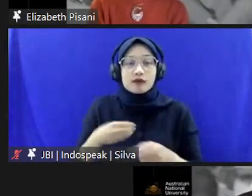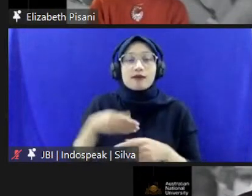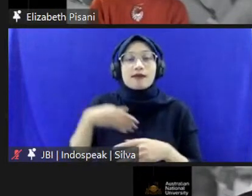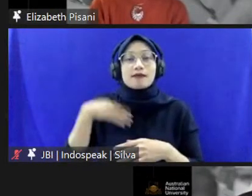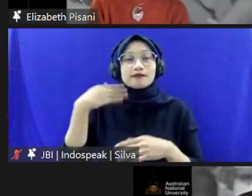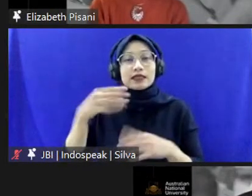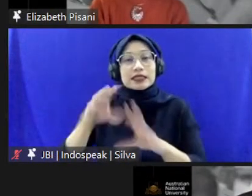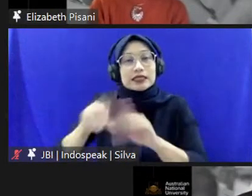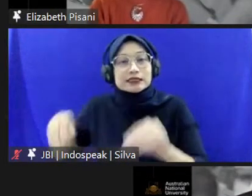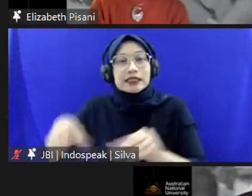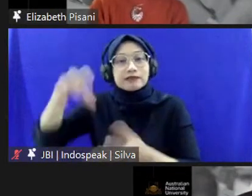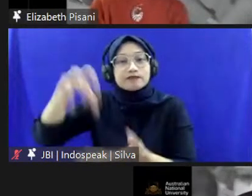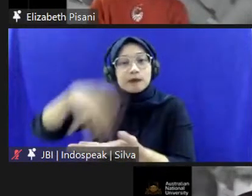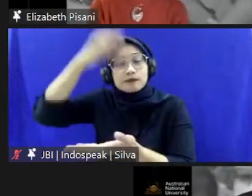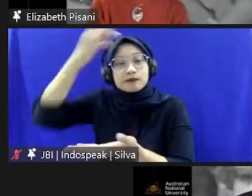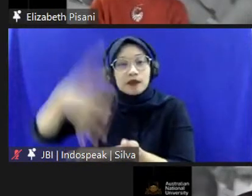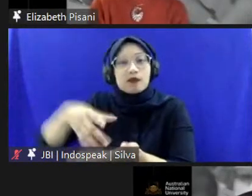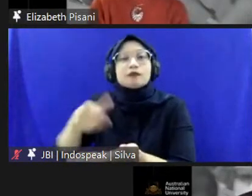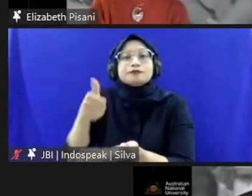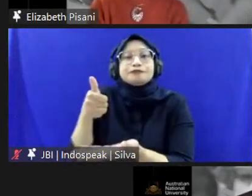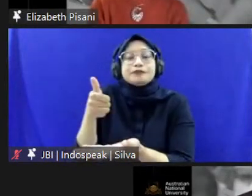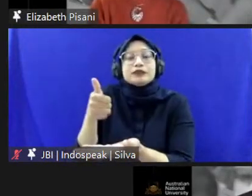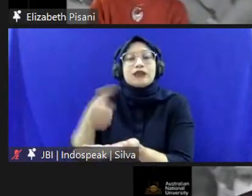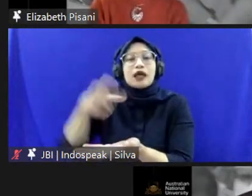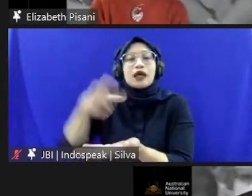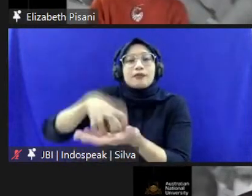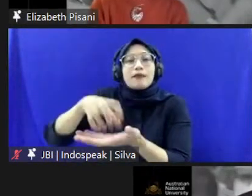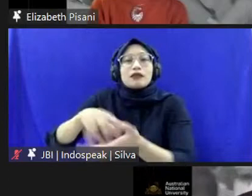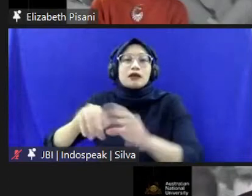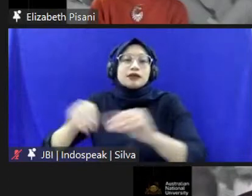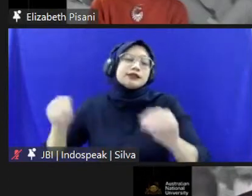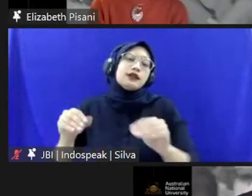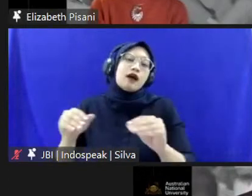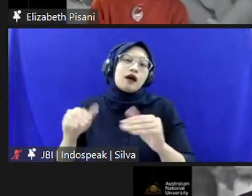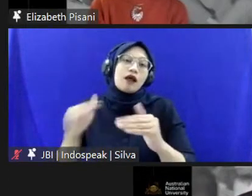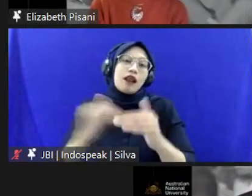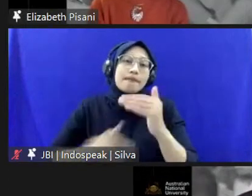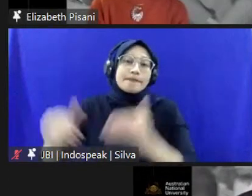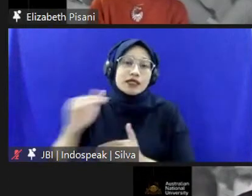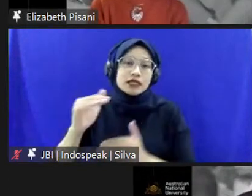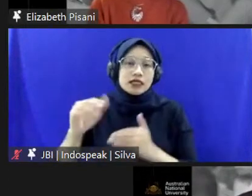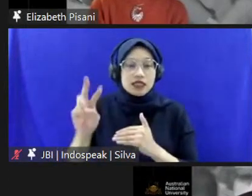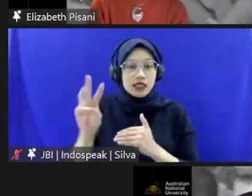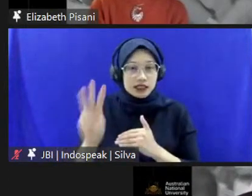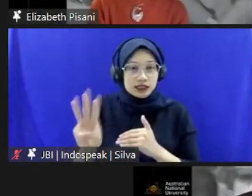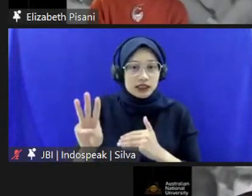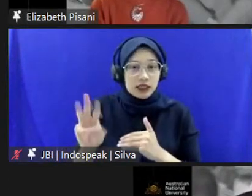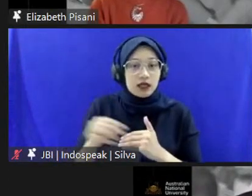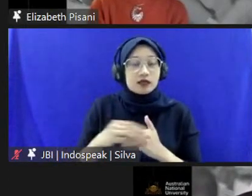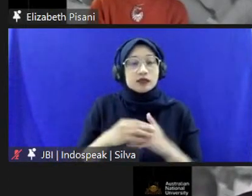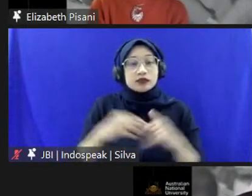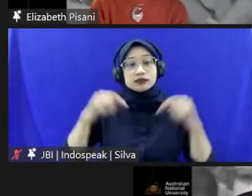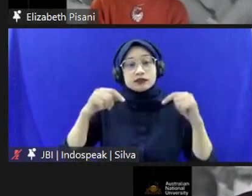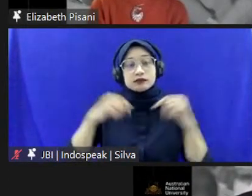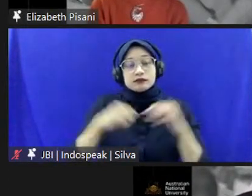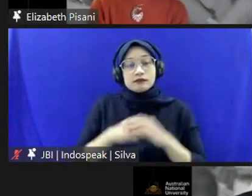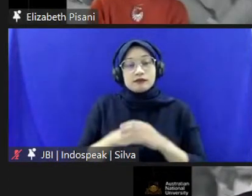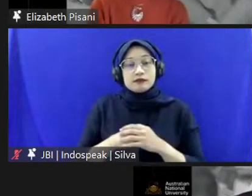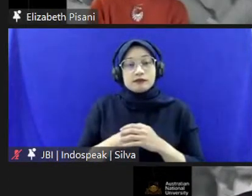the rural area, but this is a mission-based, this is faith-based organization that be there.